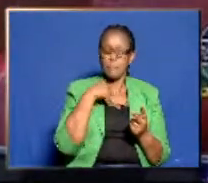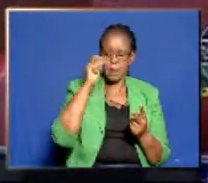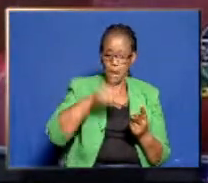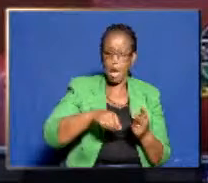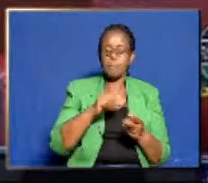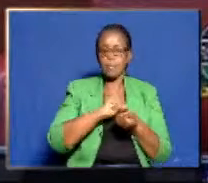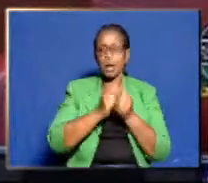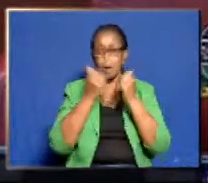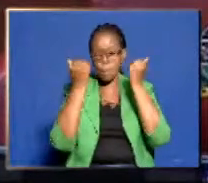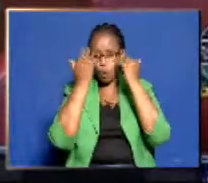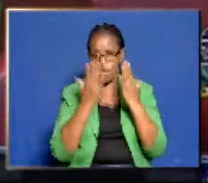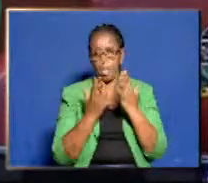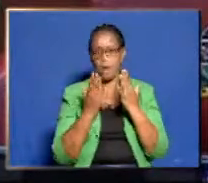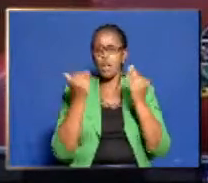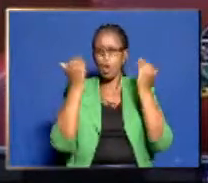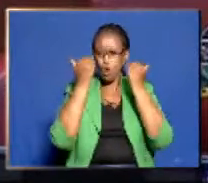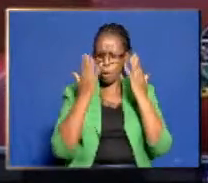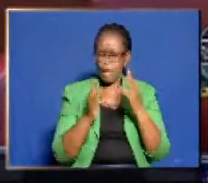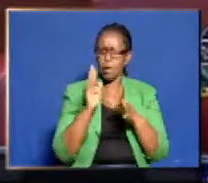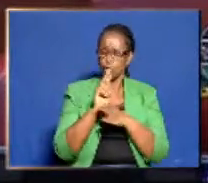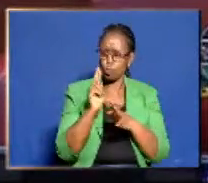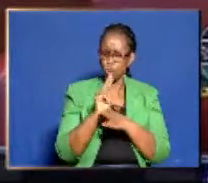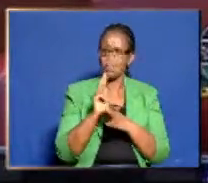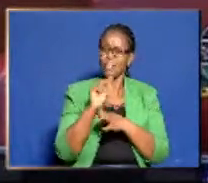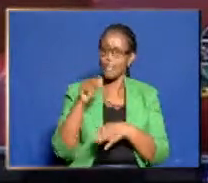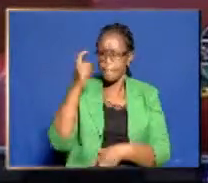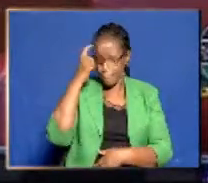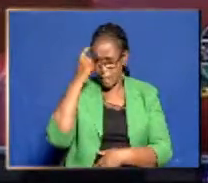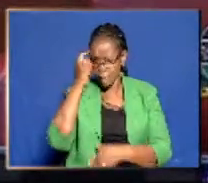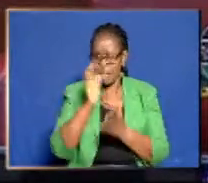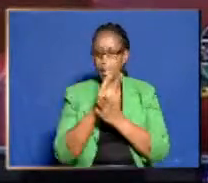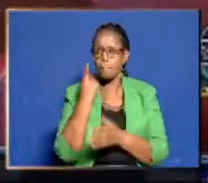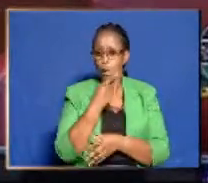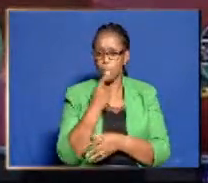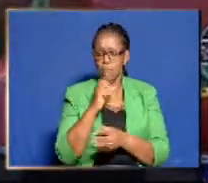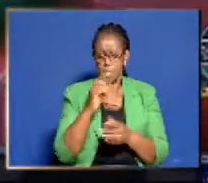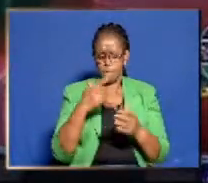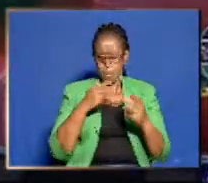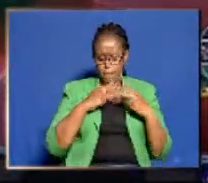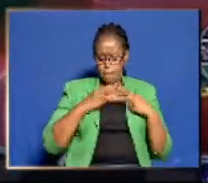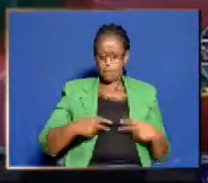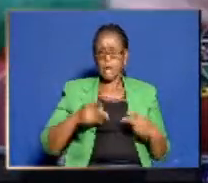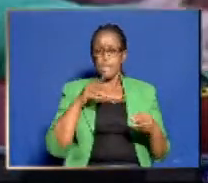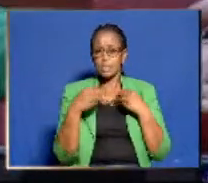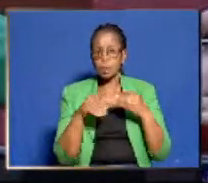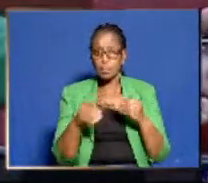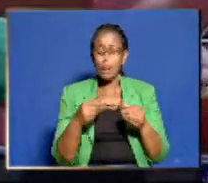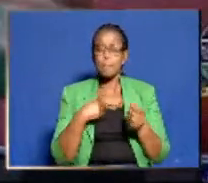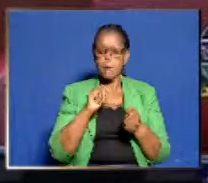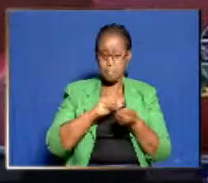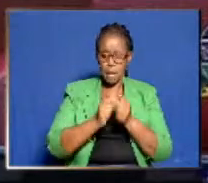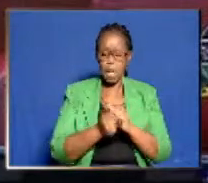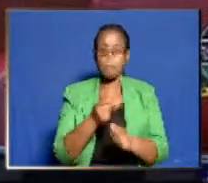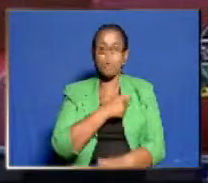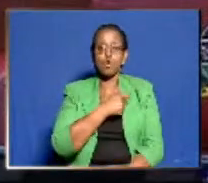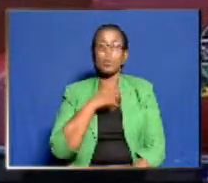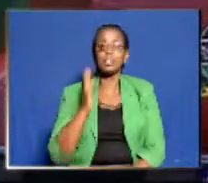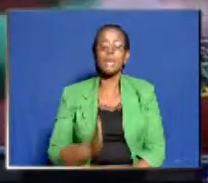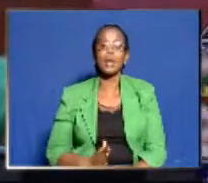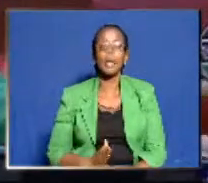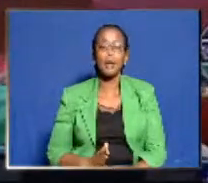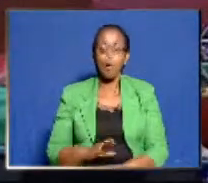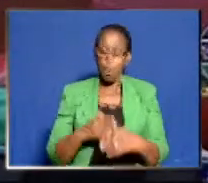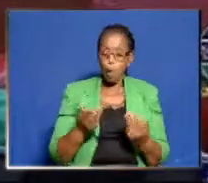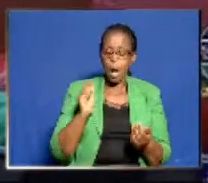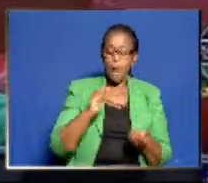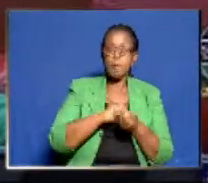mouth. Honorable Speaker, if I'm physically disabled, I become a doctor or I become a